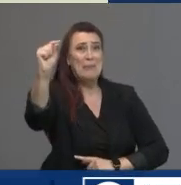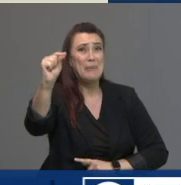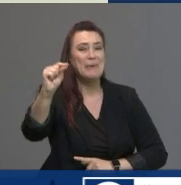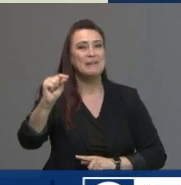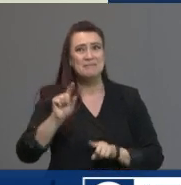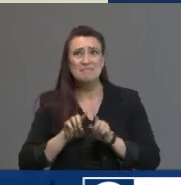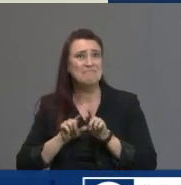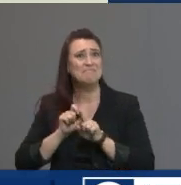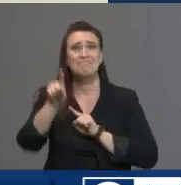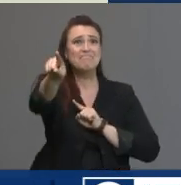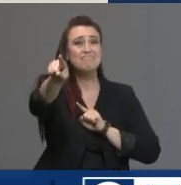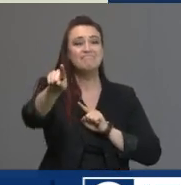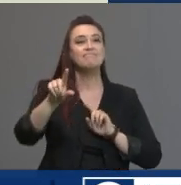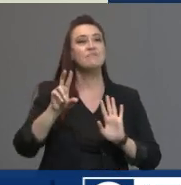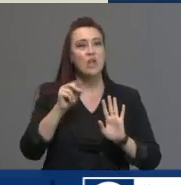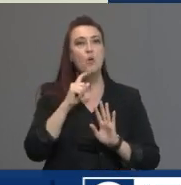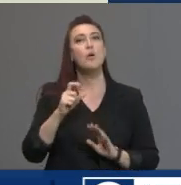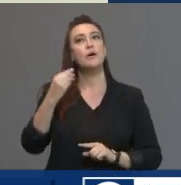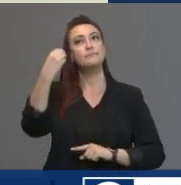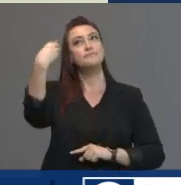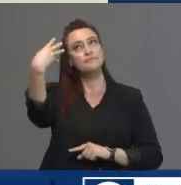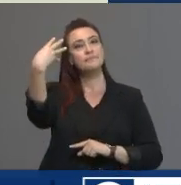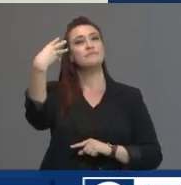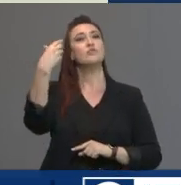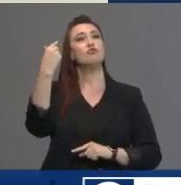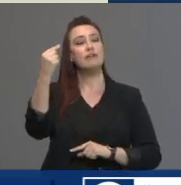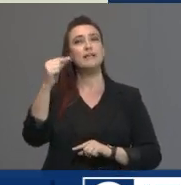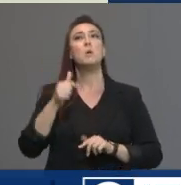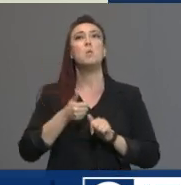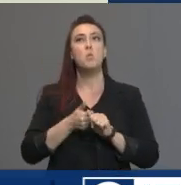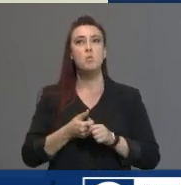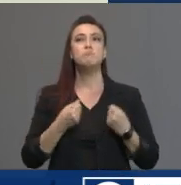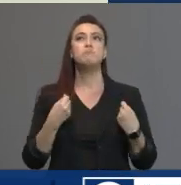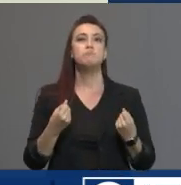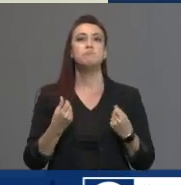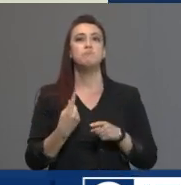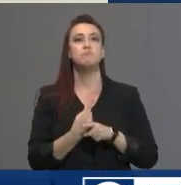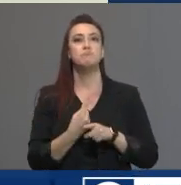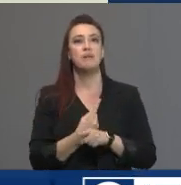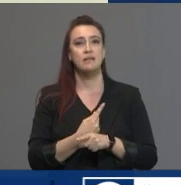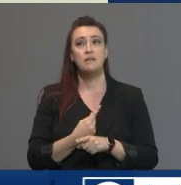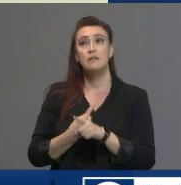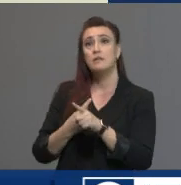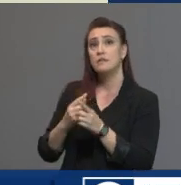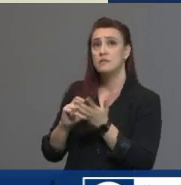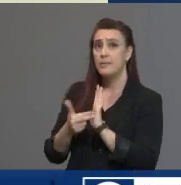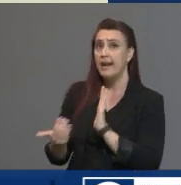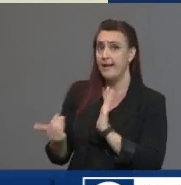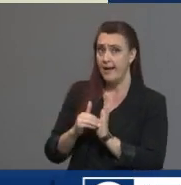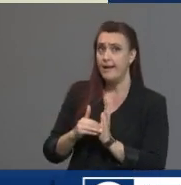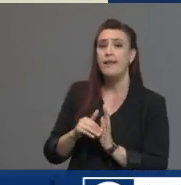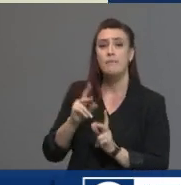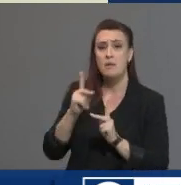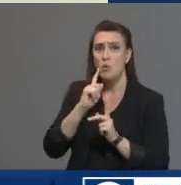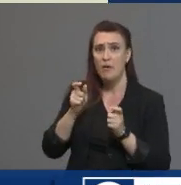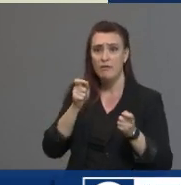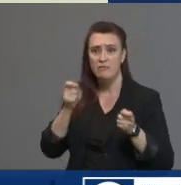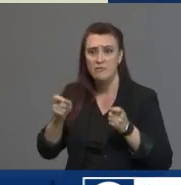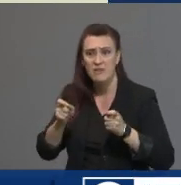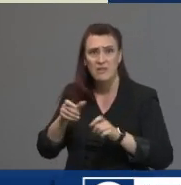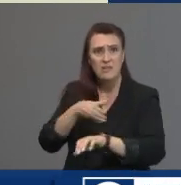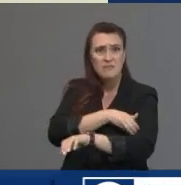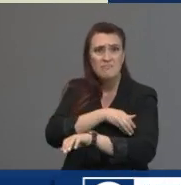light to speed. So is anyone going to enforce the social distancing at some, we saw restaurants last night pretty packed